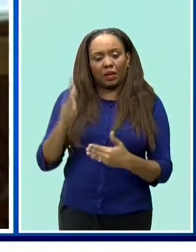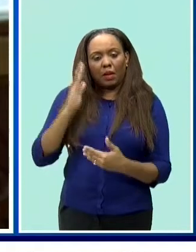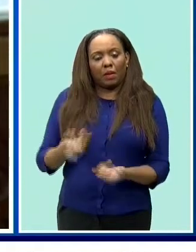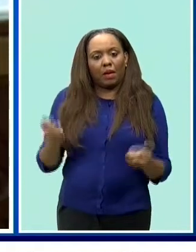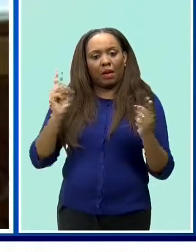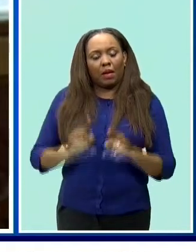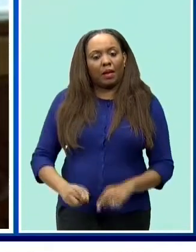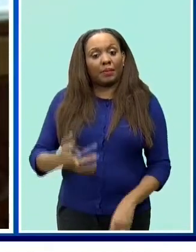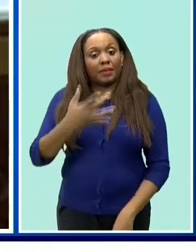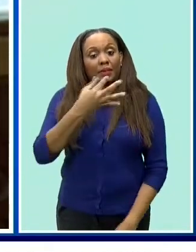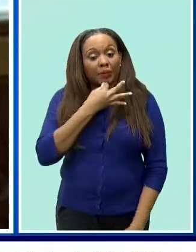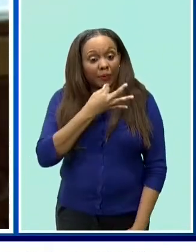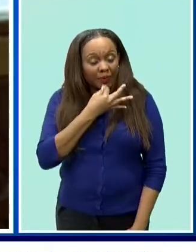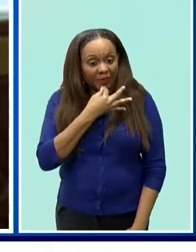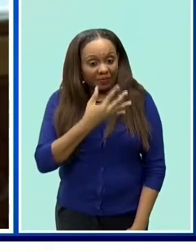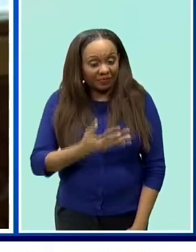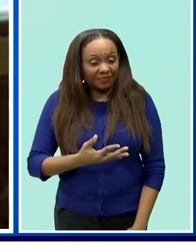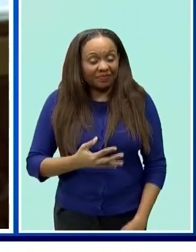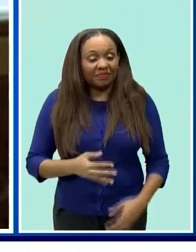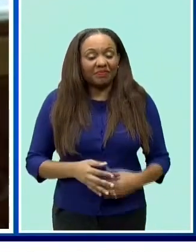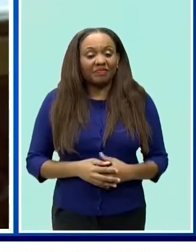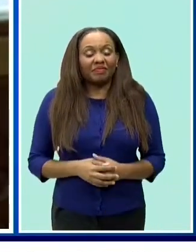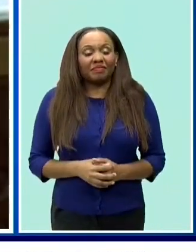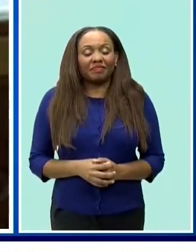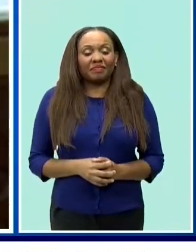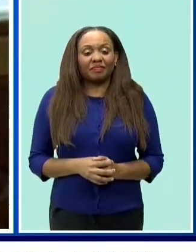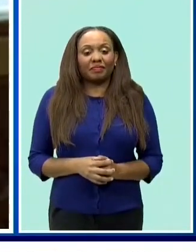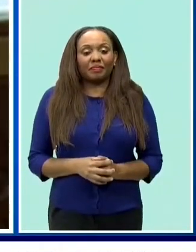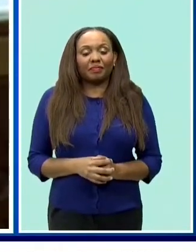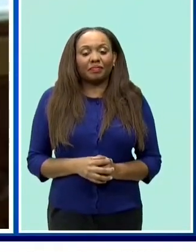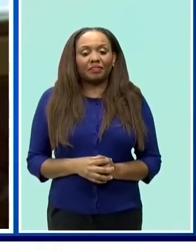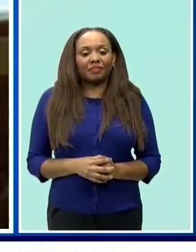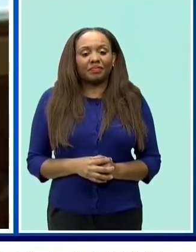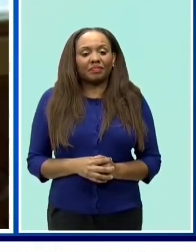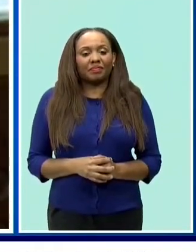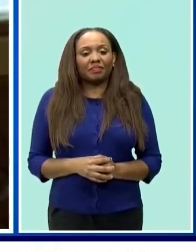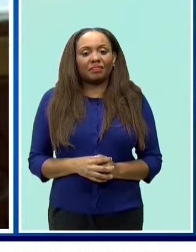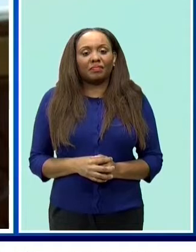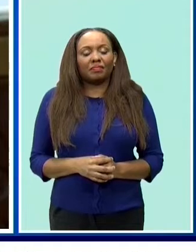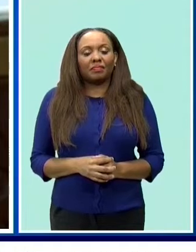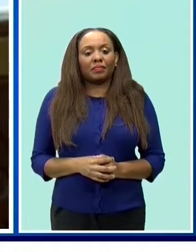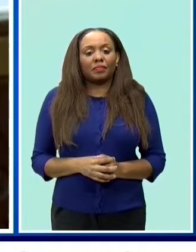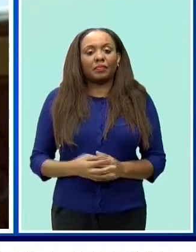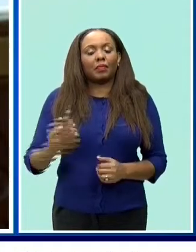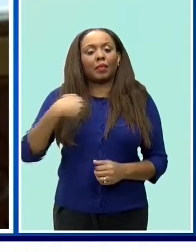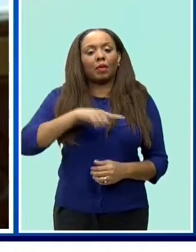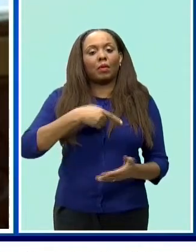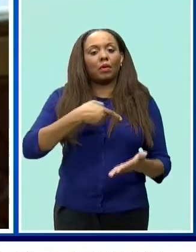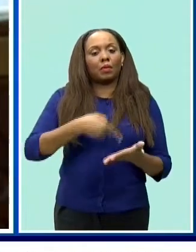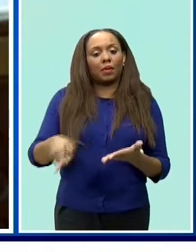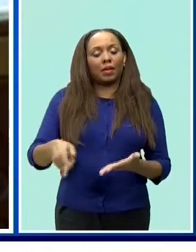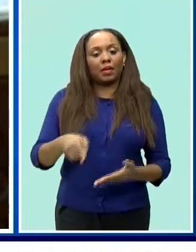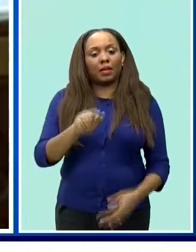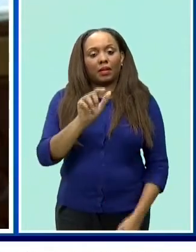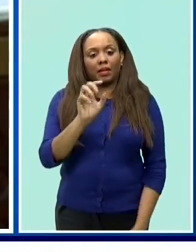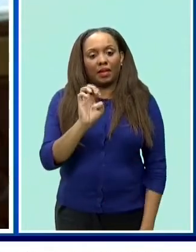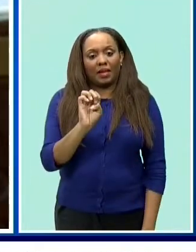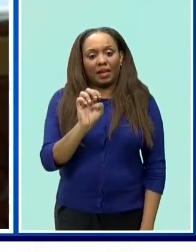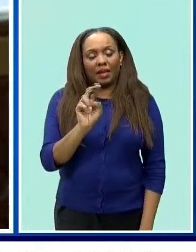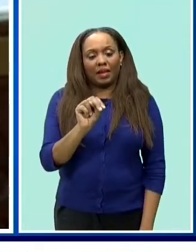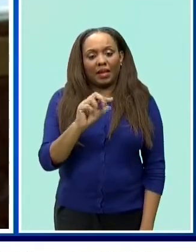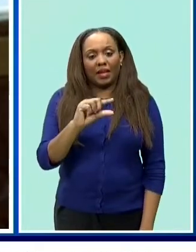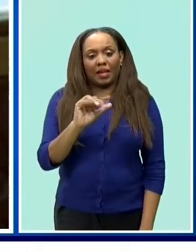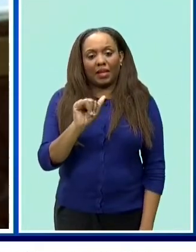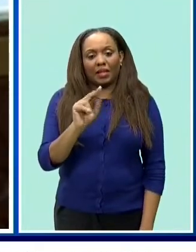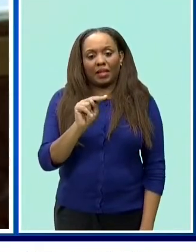very, very soon. Mr. Speaker, we have paid engineers to the tune